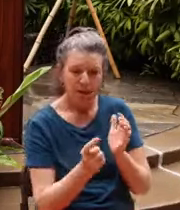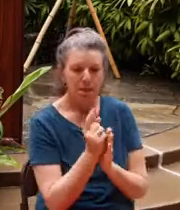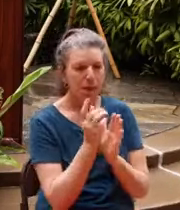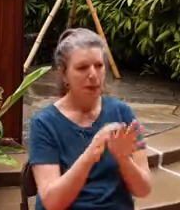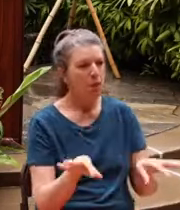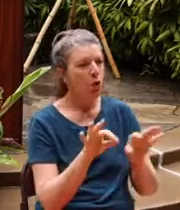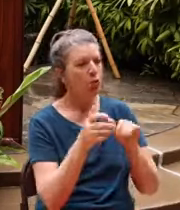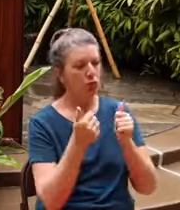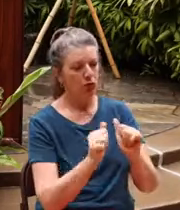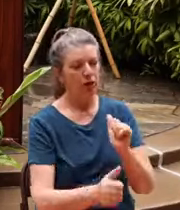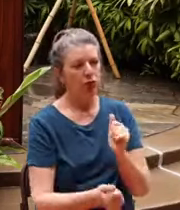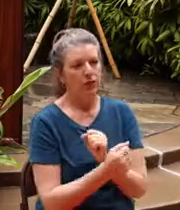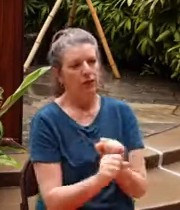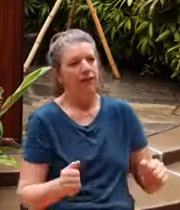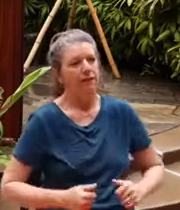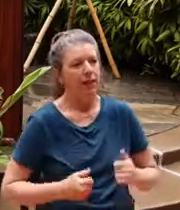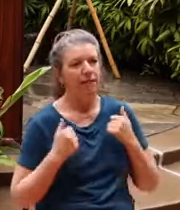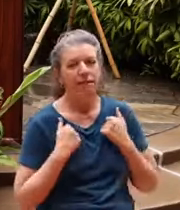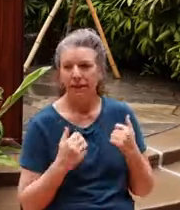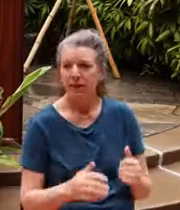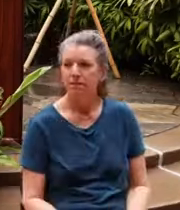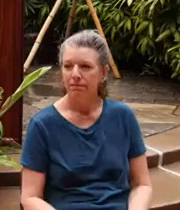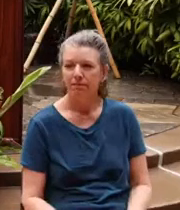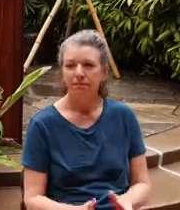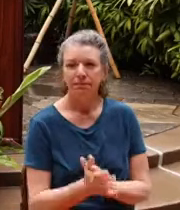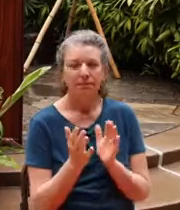when attempting to save a life.